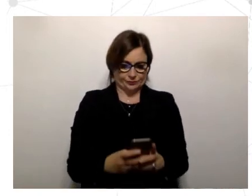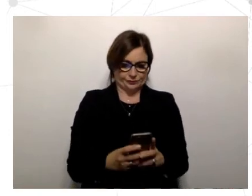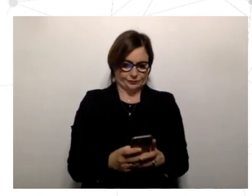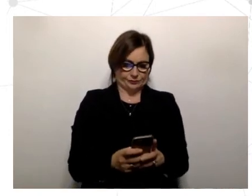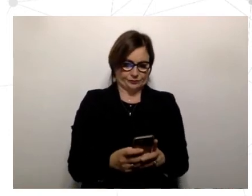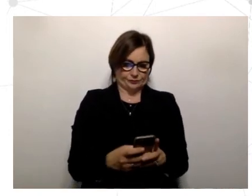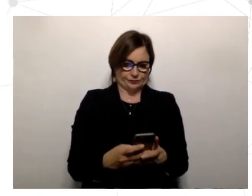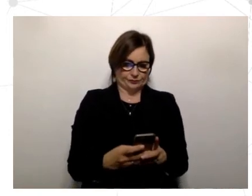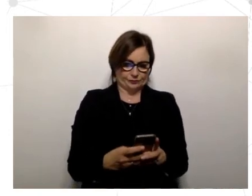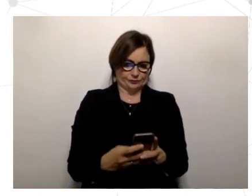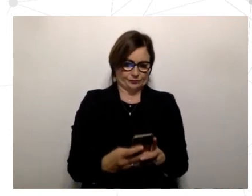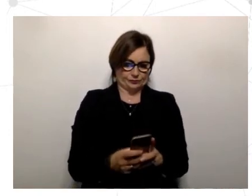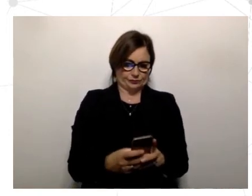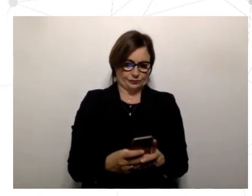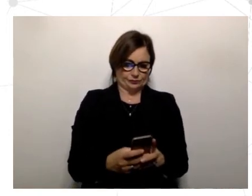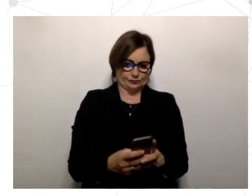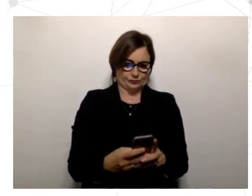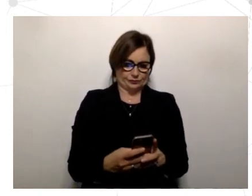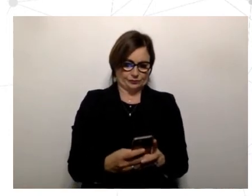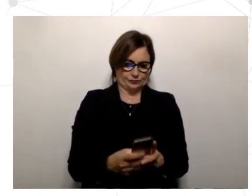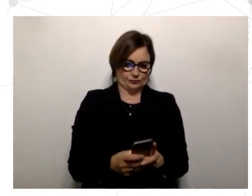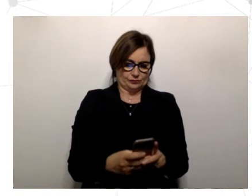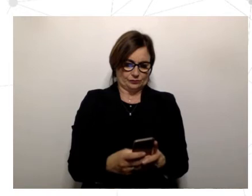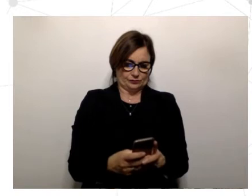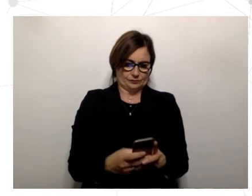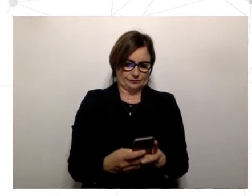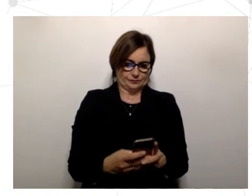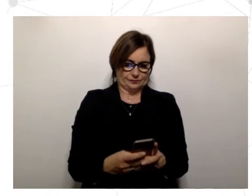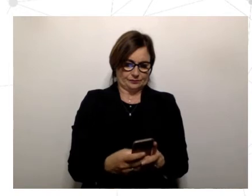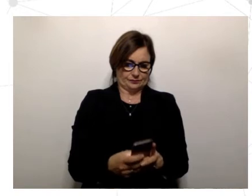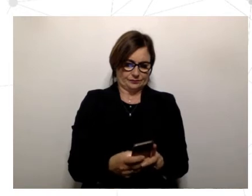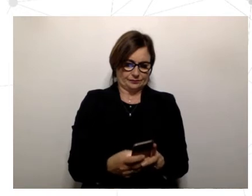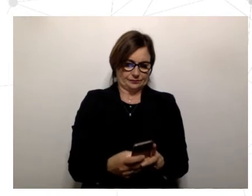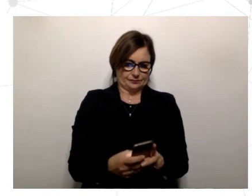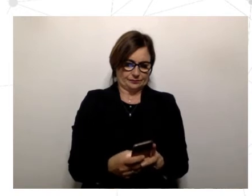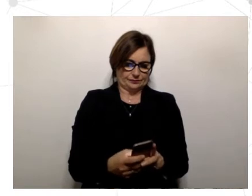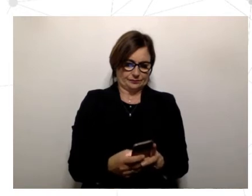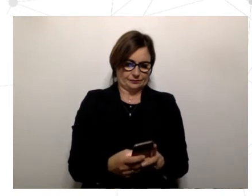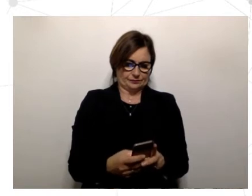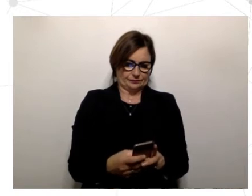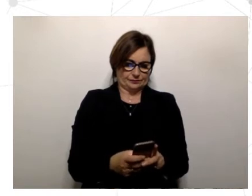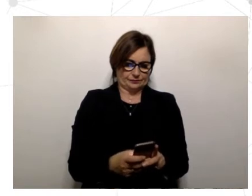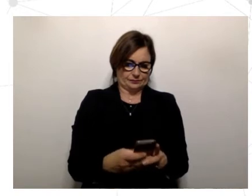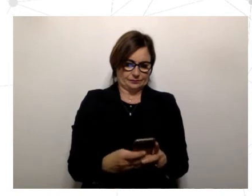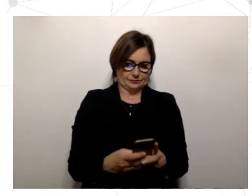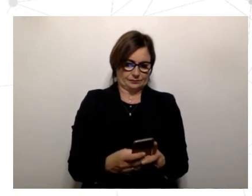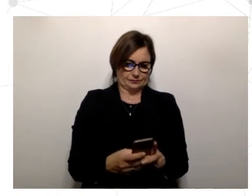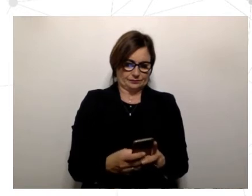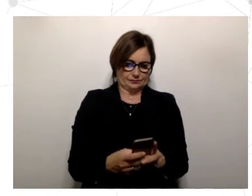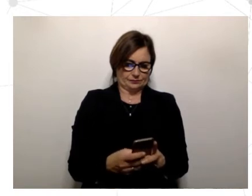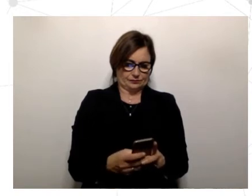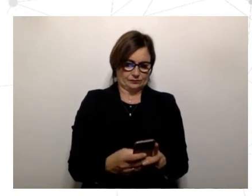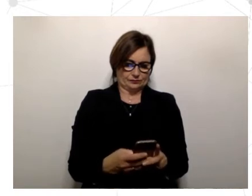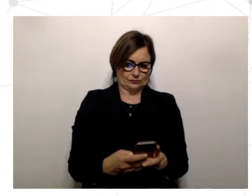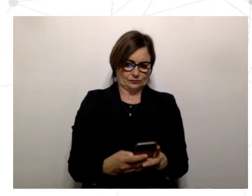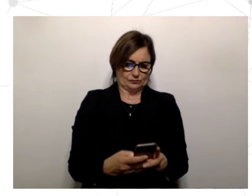have to use headset with Soundscape, or did you think about a different solution?